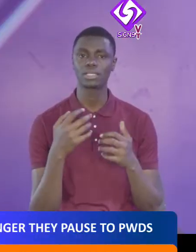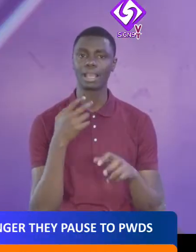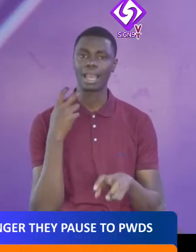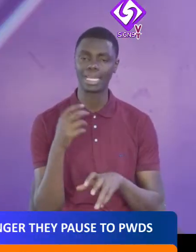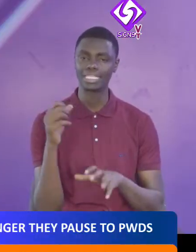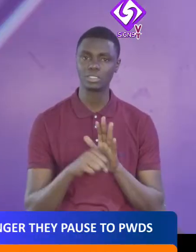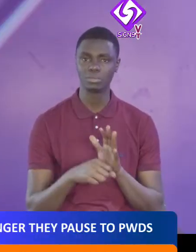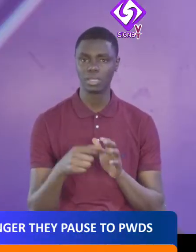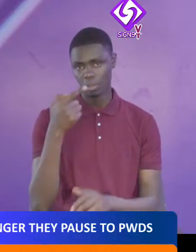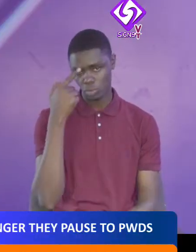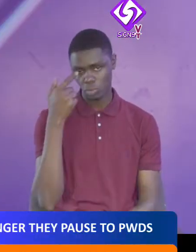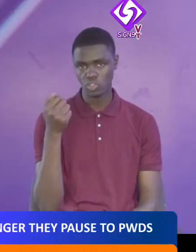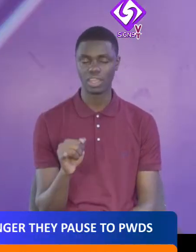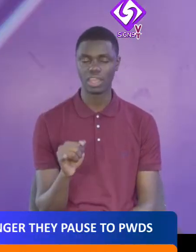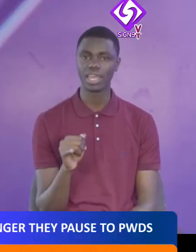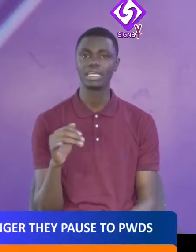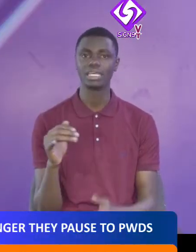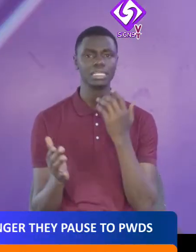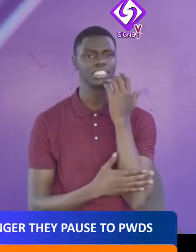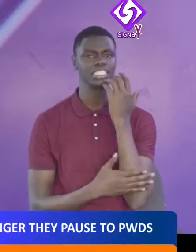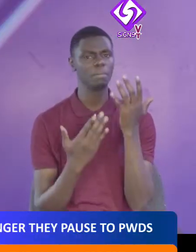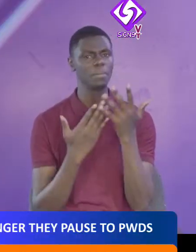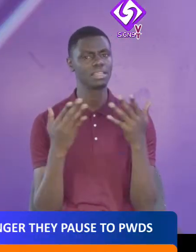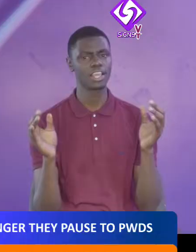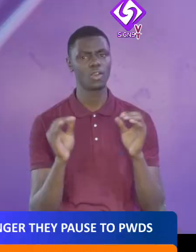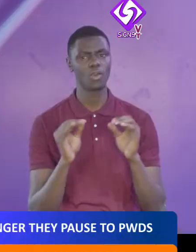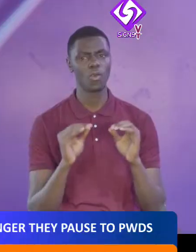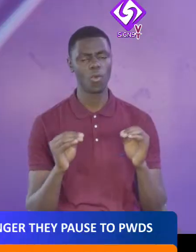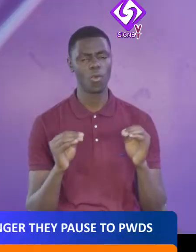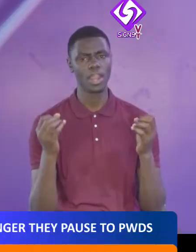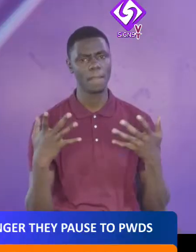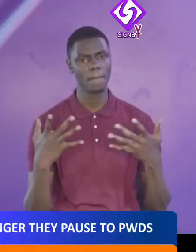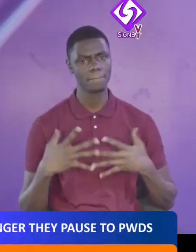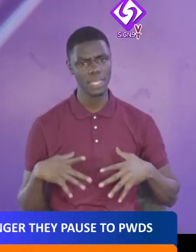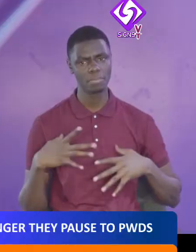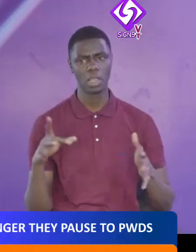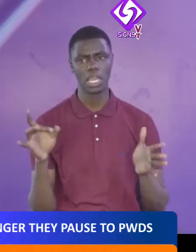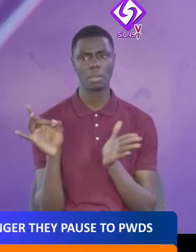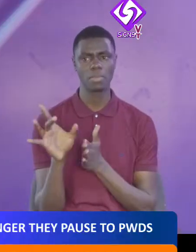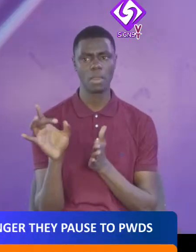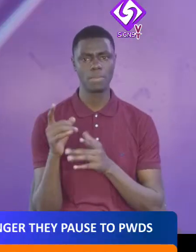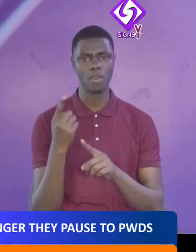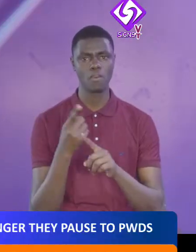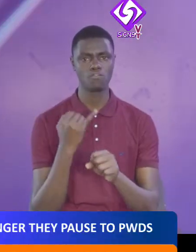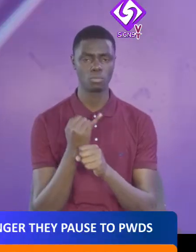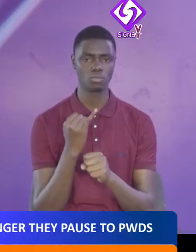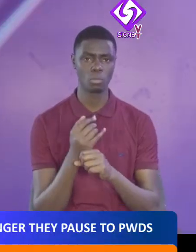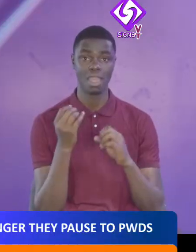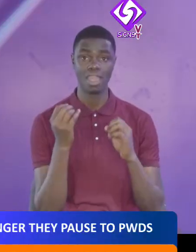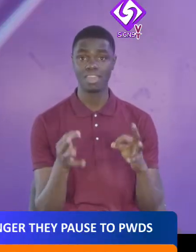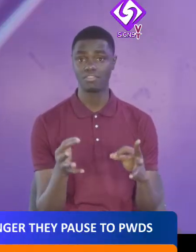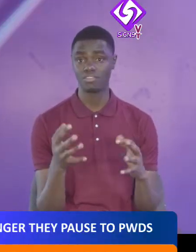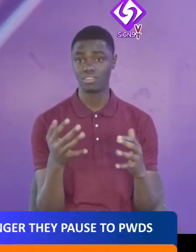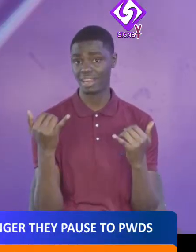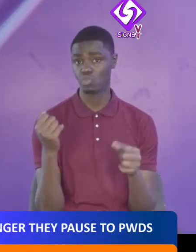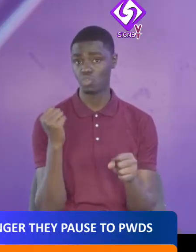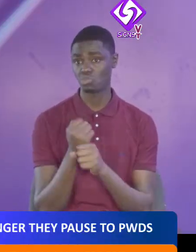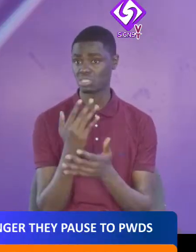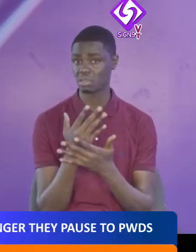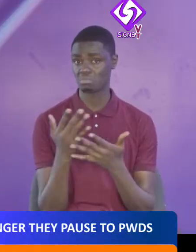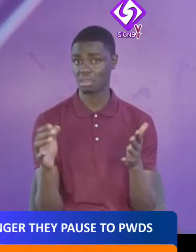thing, Yeah. but it might get many people out of their jobs. Yeah, because now if you are doing something